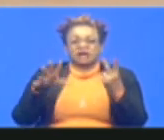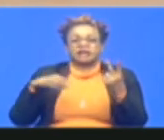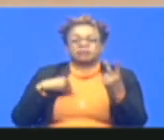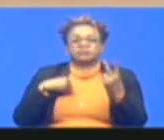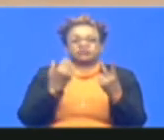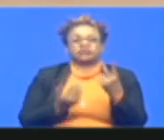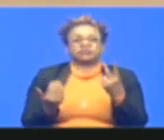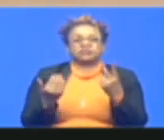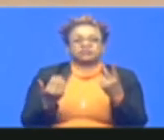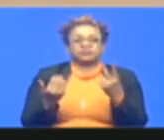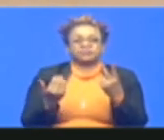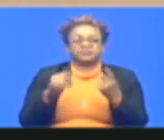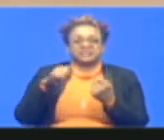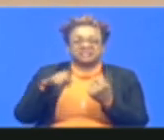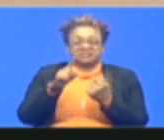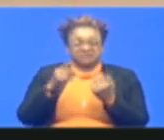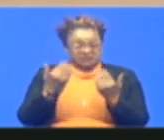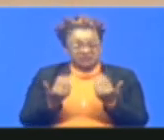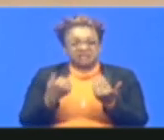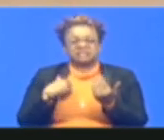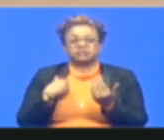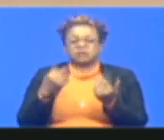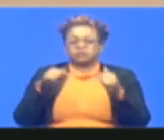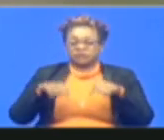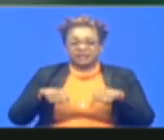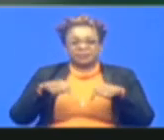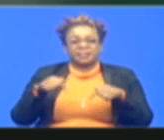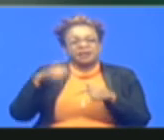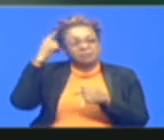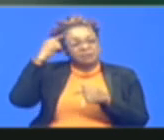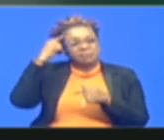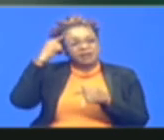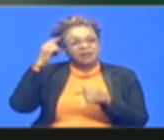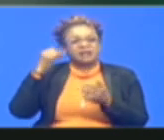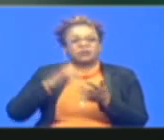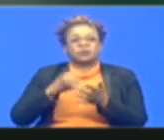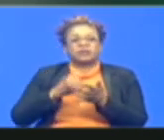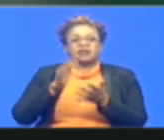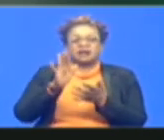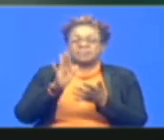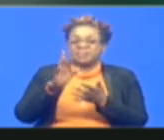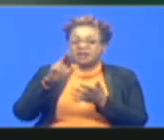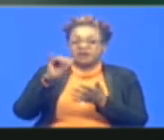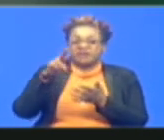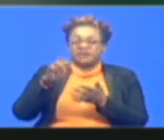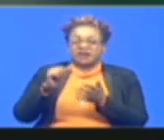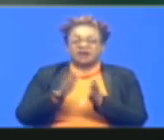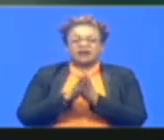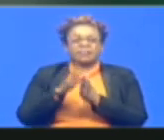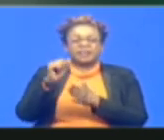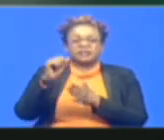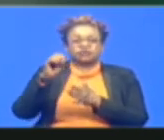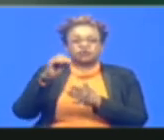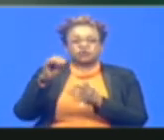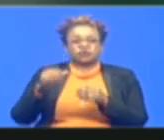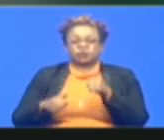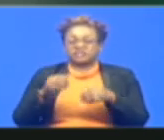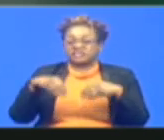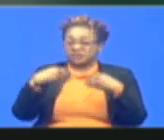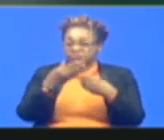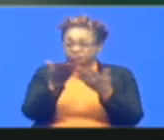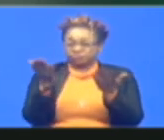literary pieces are still timeless to this day, particularly her masterpiece, The River and the Source, which gave schools across the